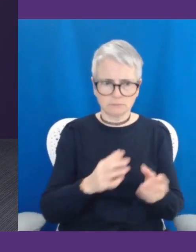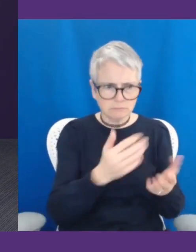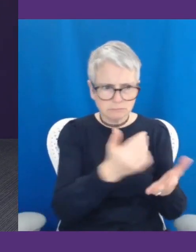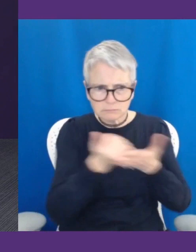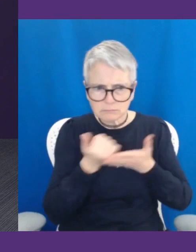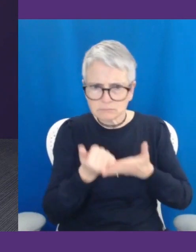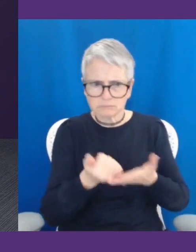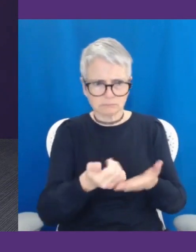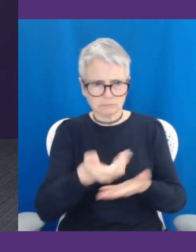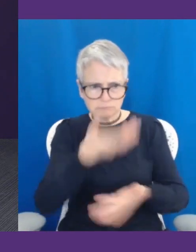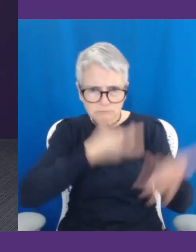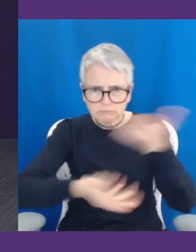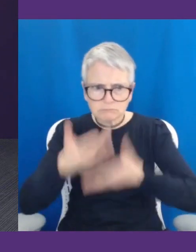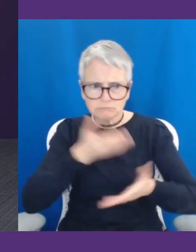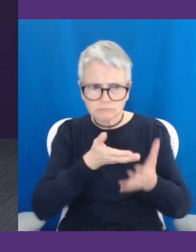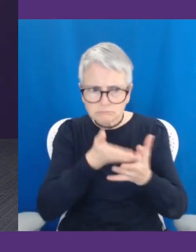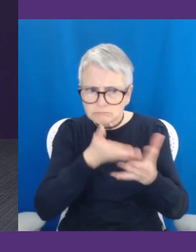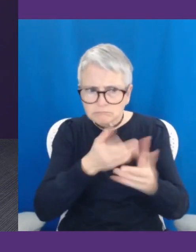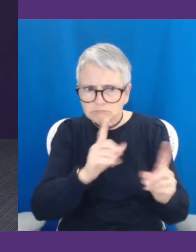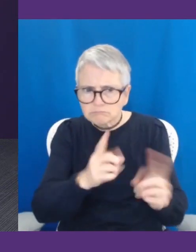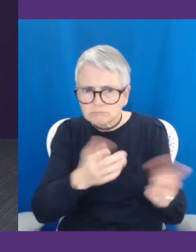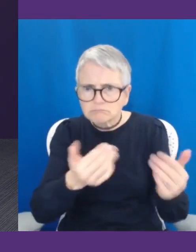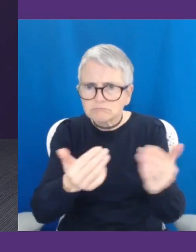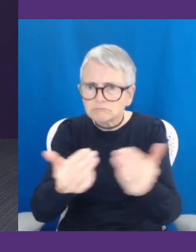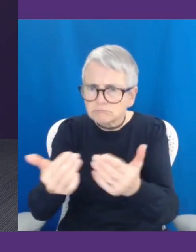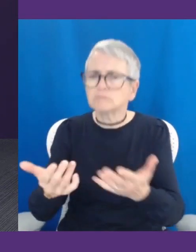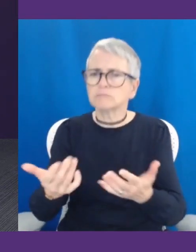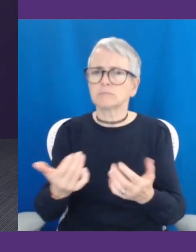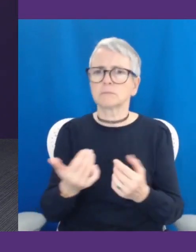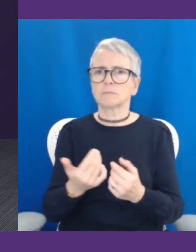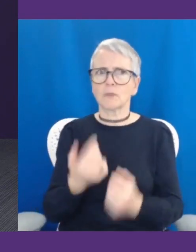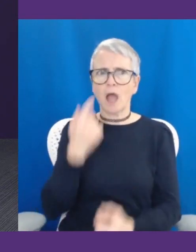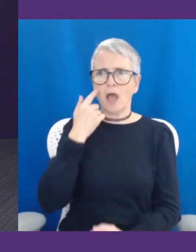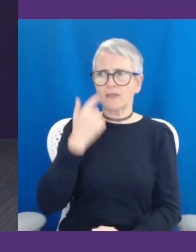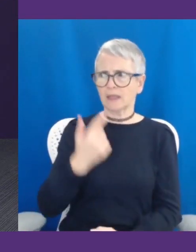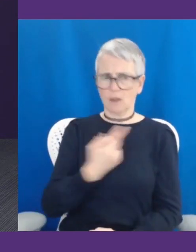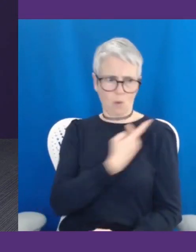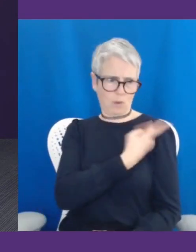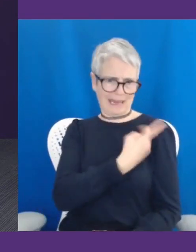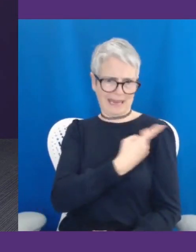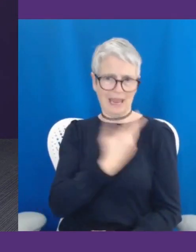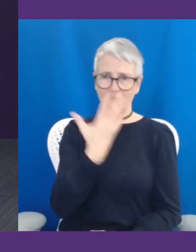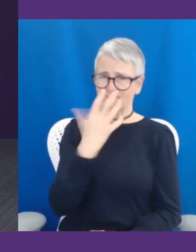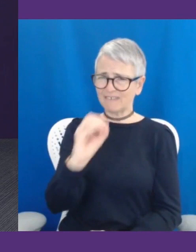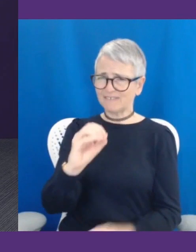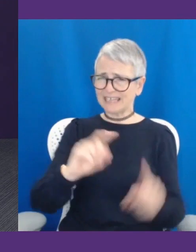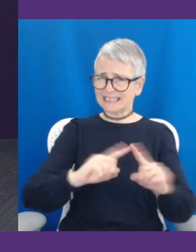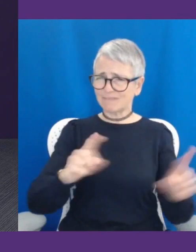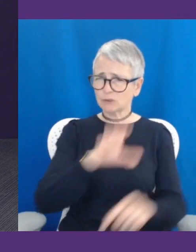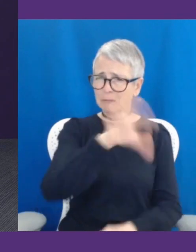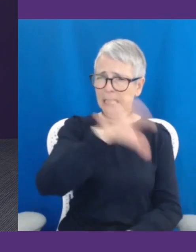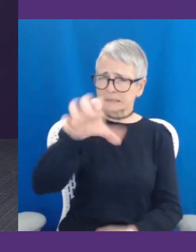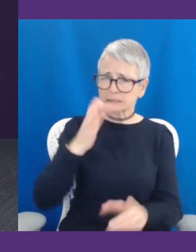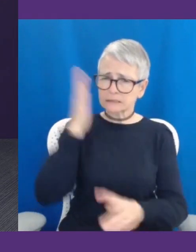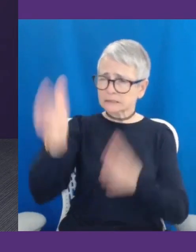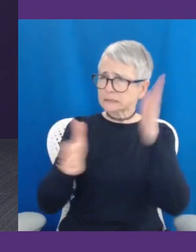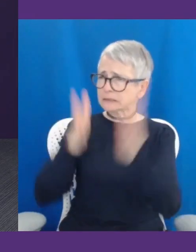Training and awareness, I think, Adi, you and I did 50 or 60 events last year to about 15,000 people. Wasn't bad, was it? We should sell tickets.